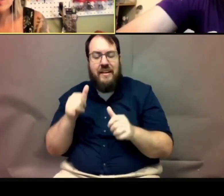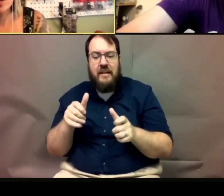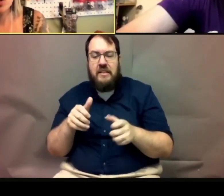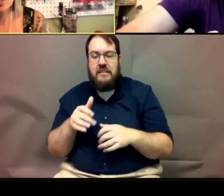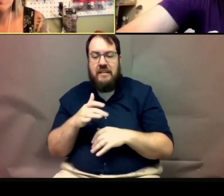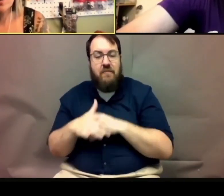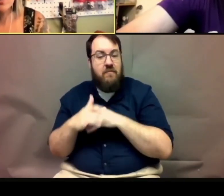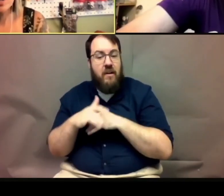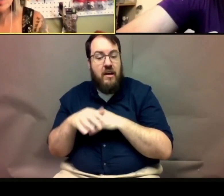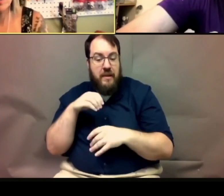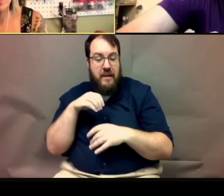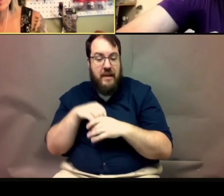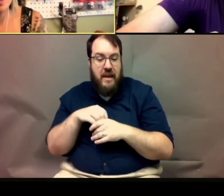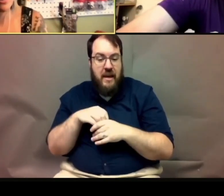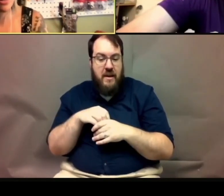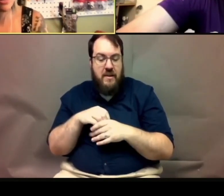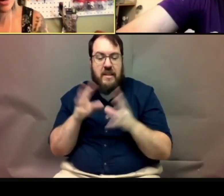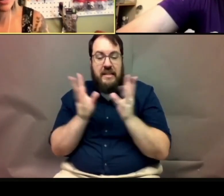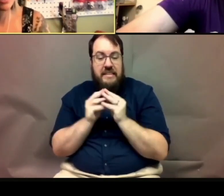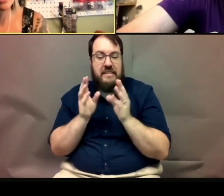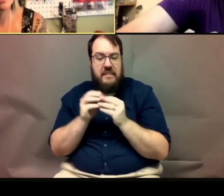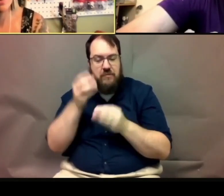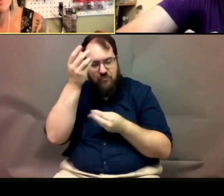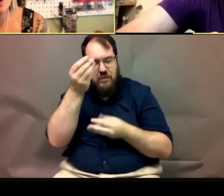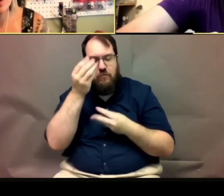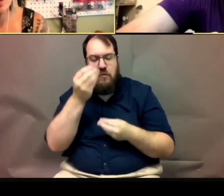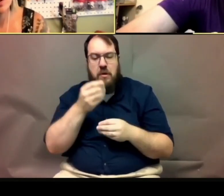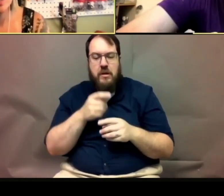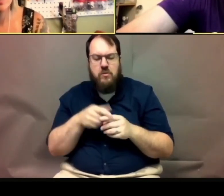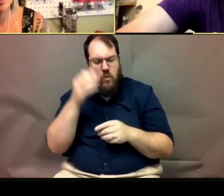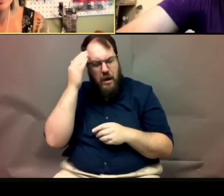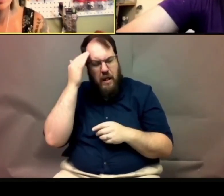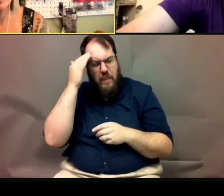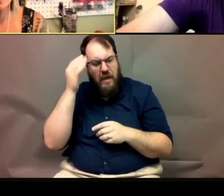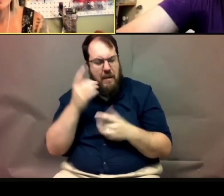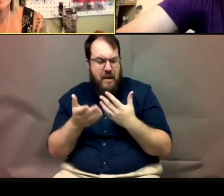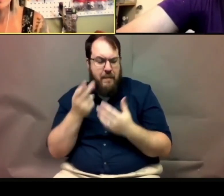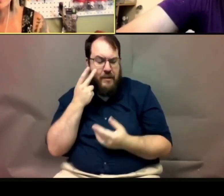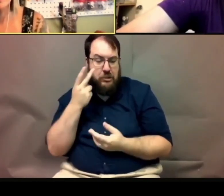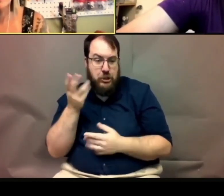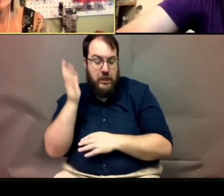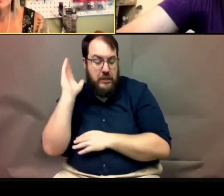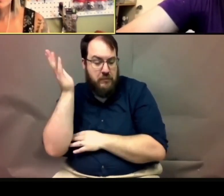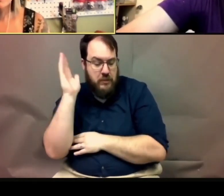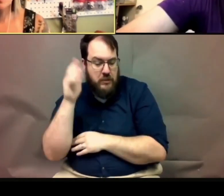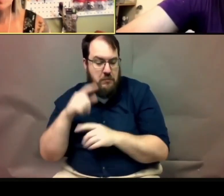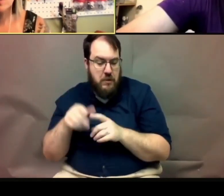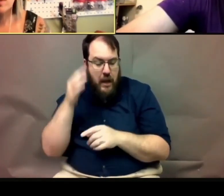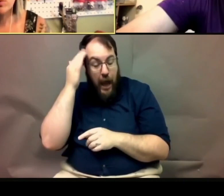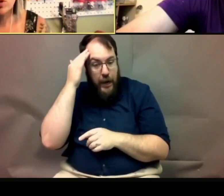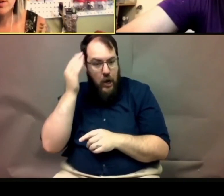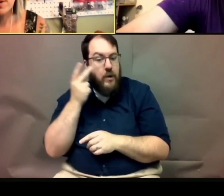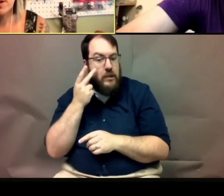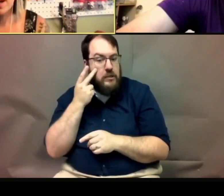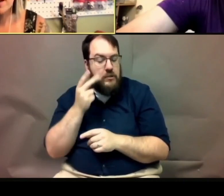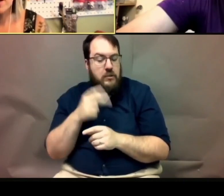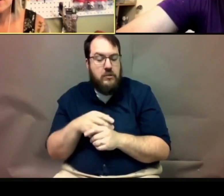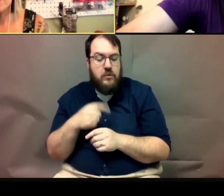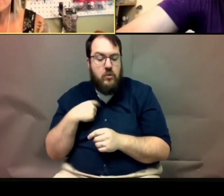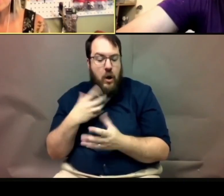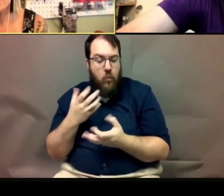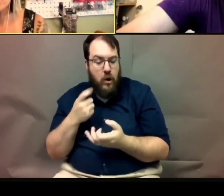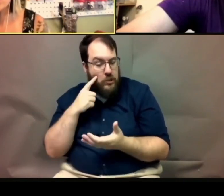the session info. I saw it on there. I thought, at least maybe I only saw it as a presenter, but I did see it on there. Someone wants to double check me on